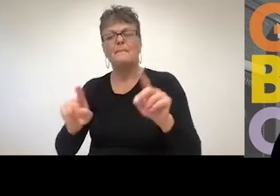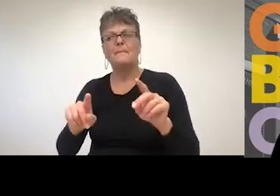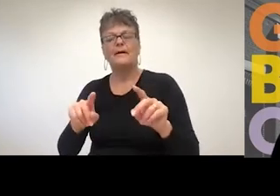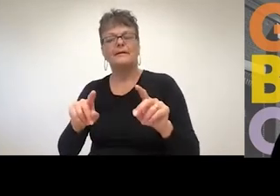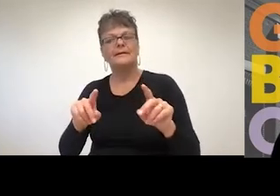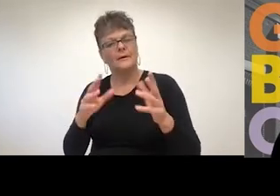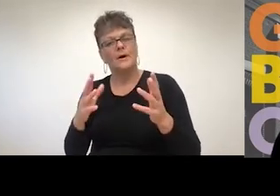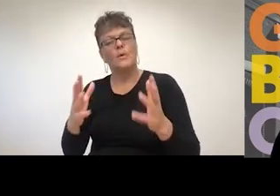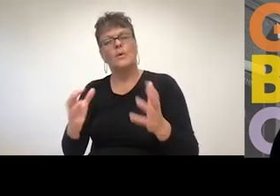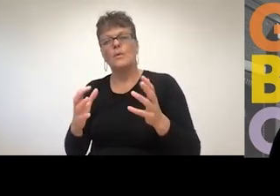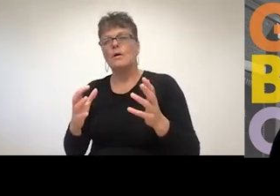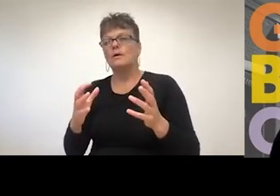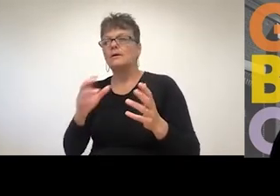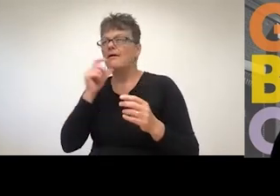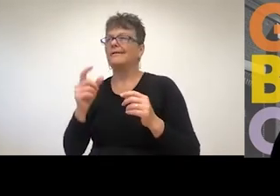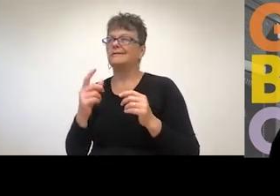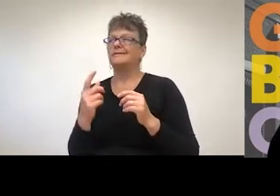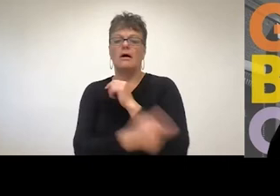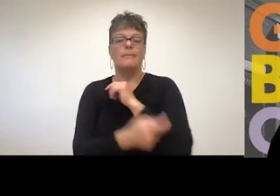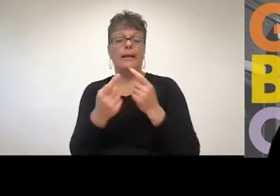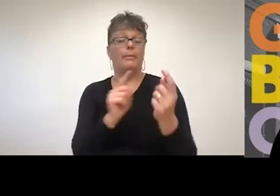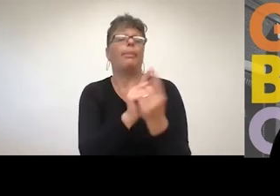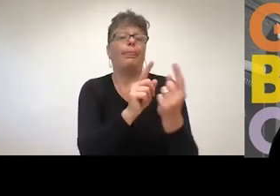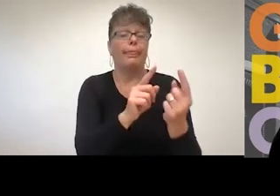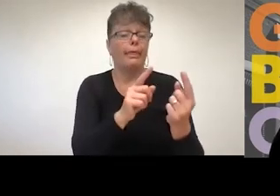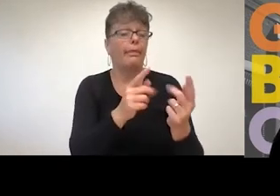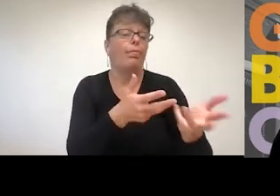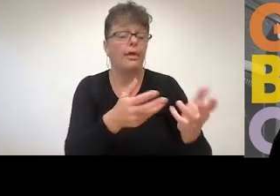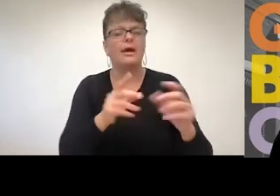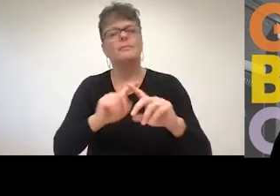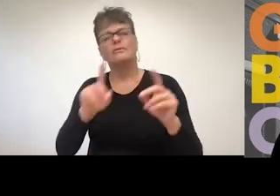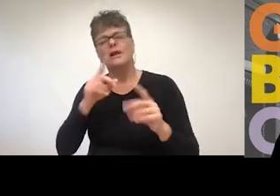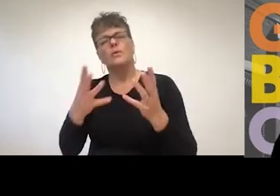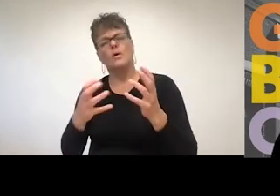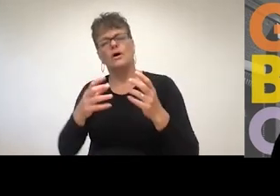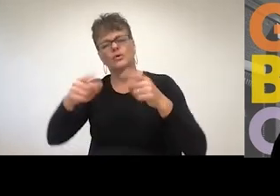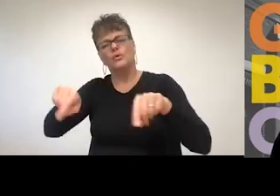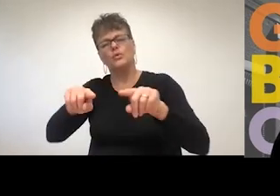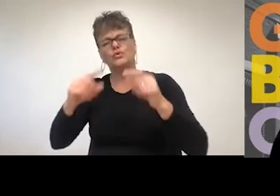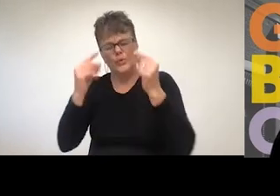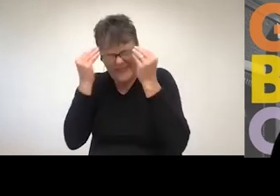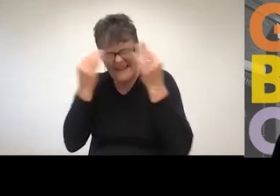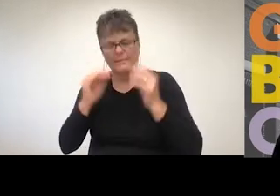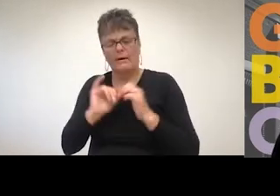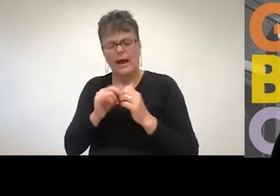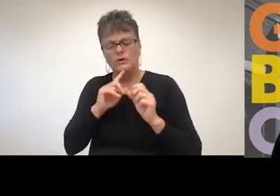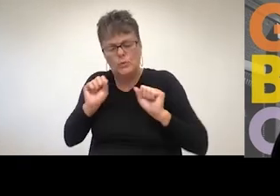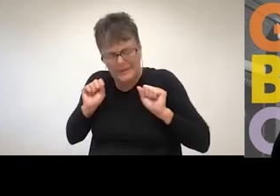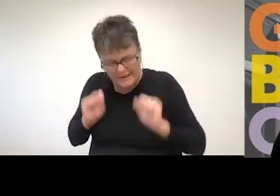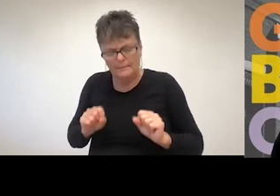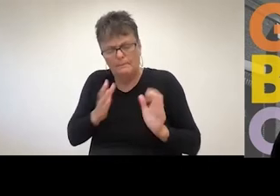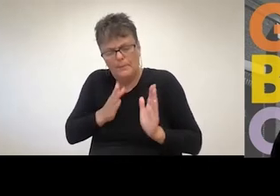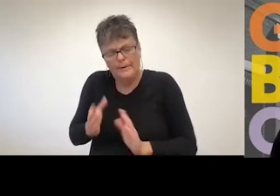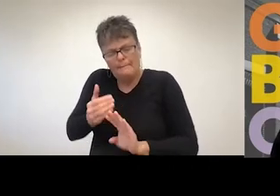design rather than by default. So what I mean by that is we want to encourage you to think about the ways in which we can be intentional about making the time